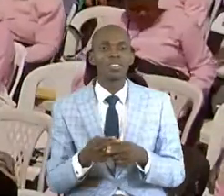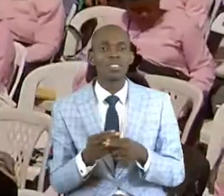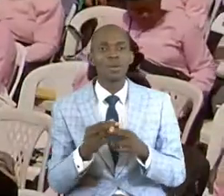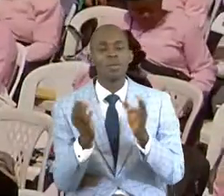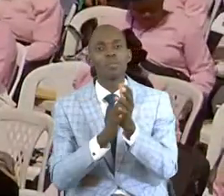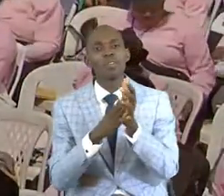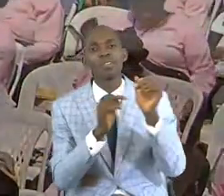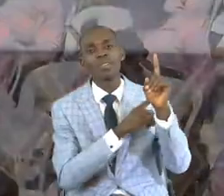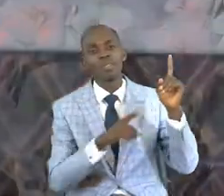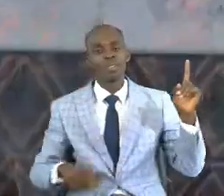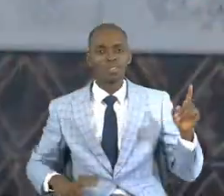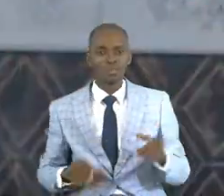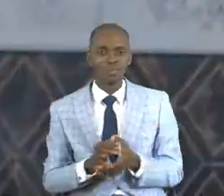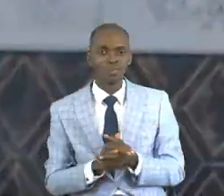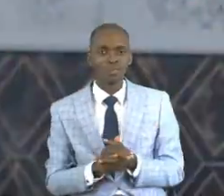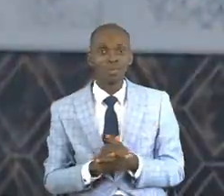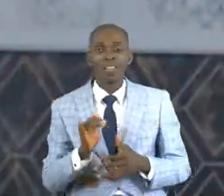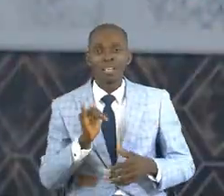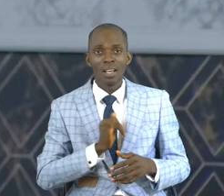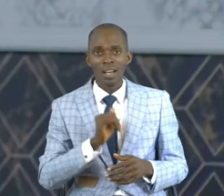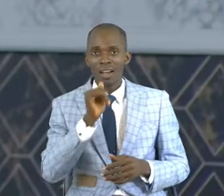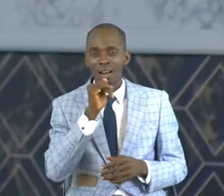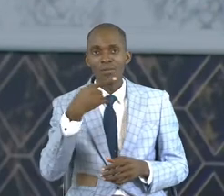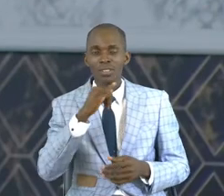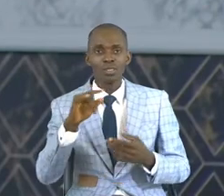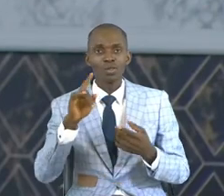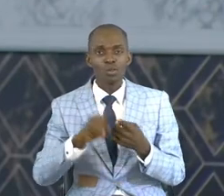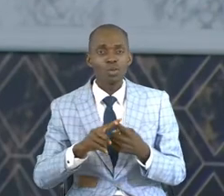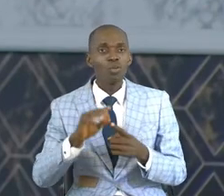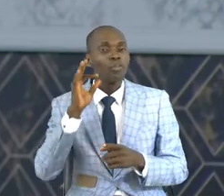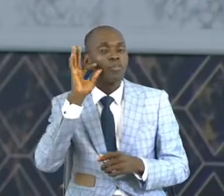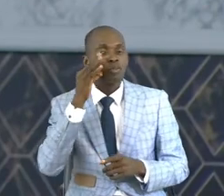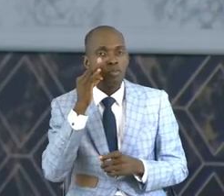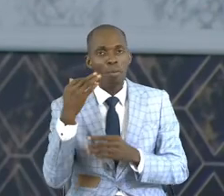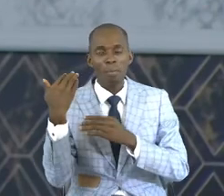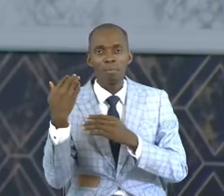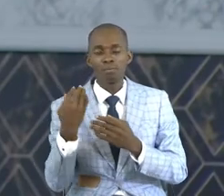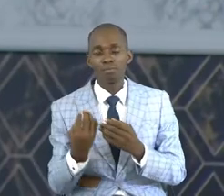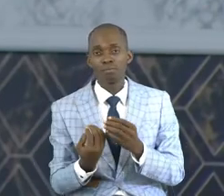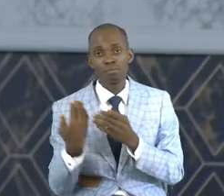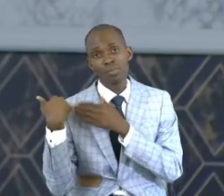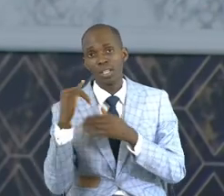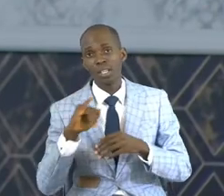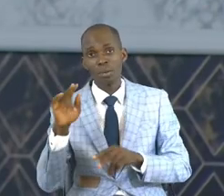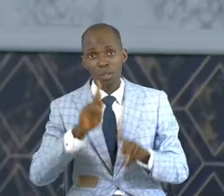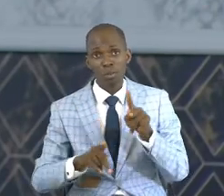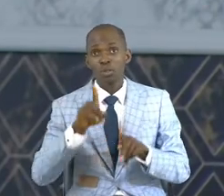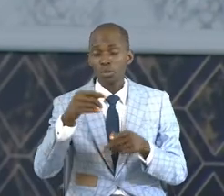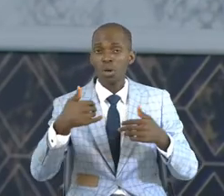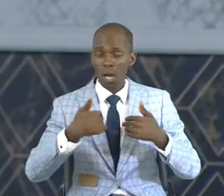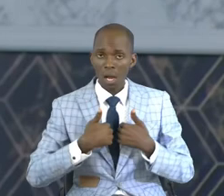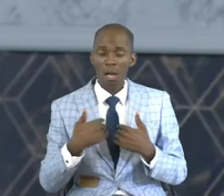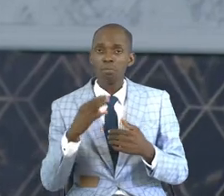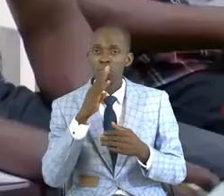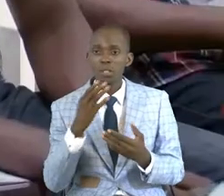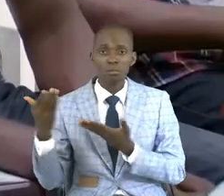Lord. I'm talking to fruit bearing people. Even though you have been bearing fruit before, you'll